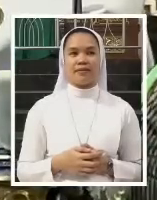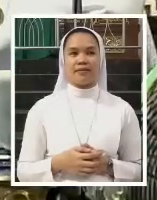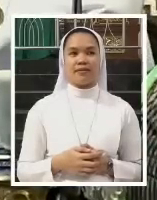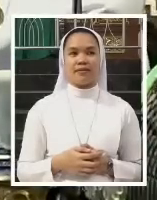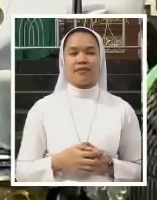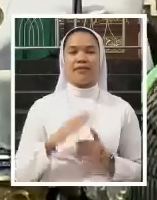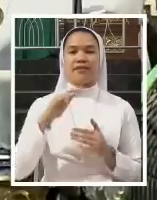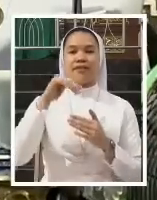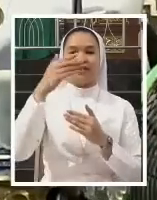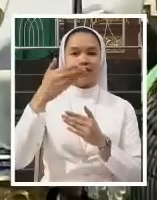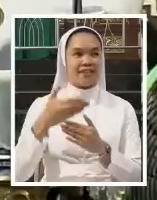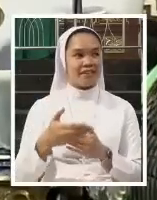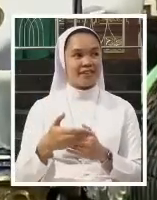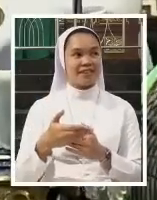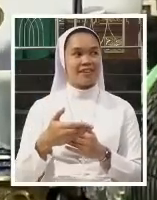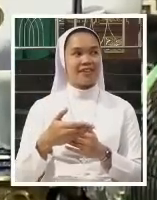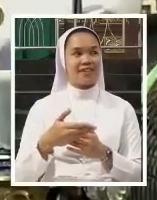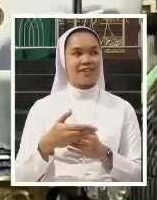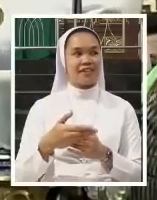Sunod,